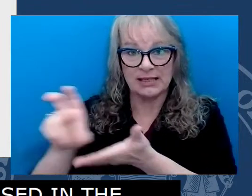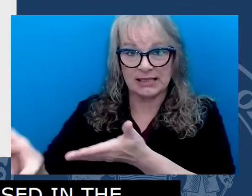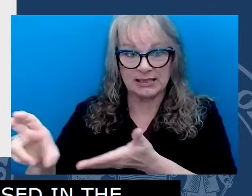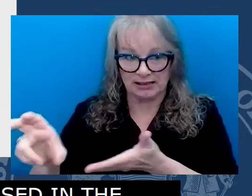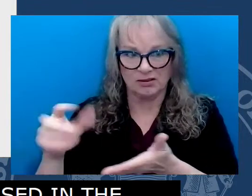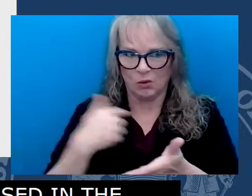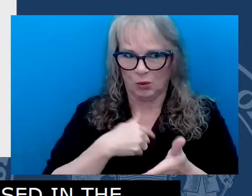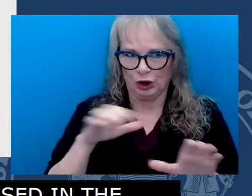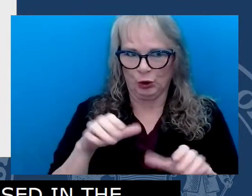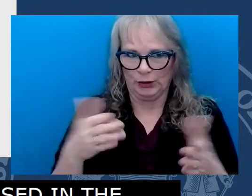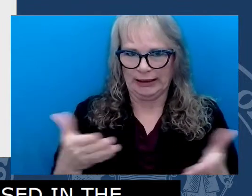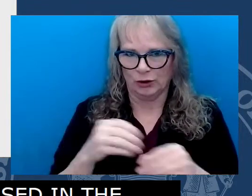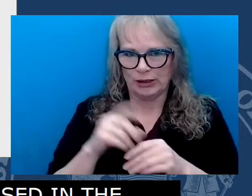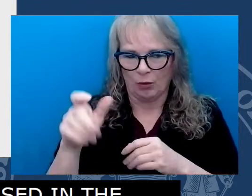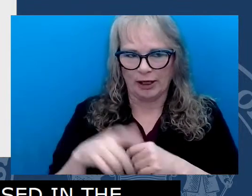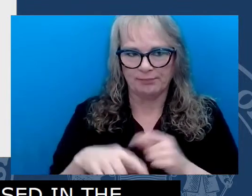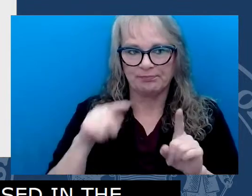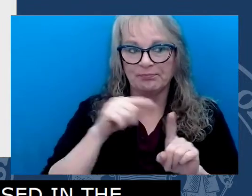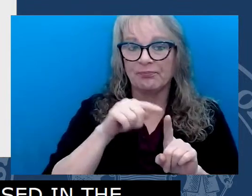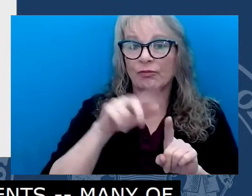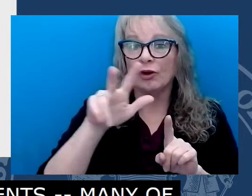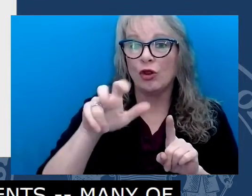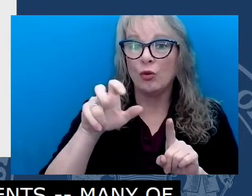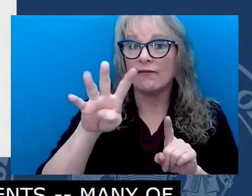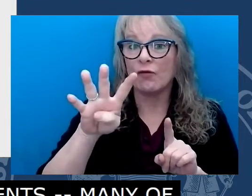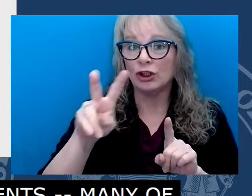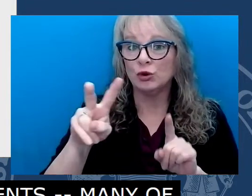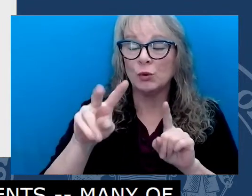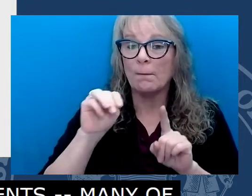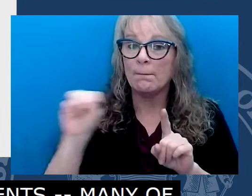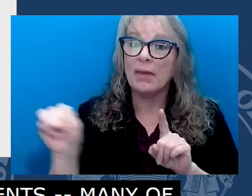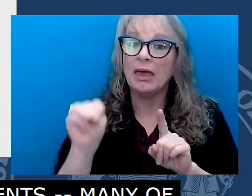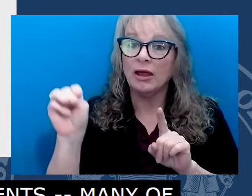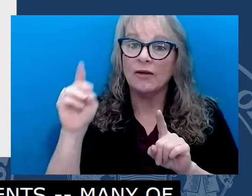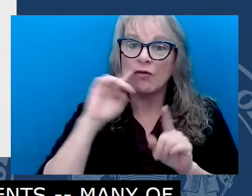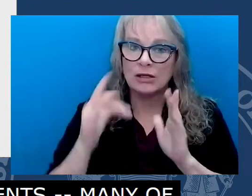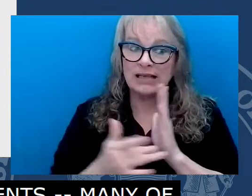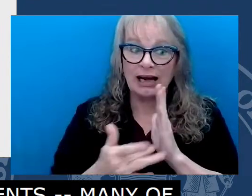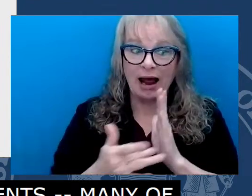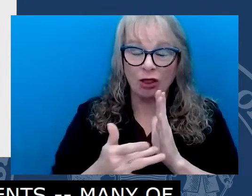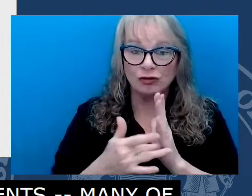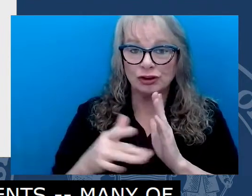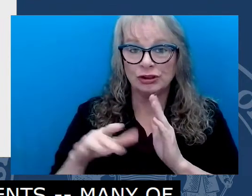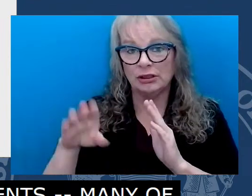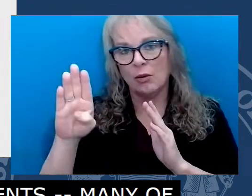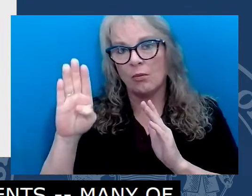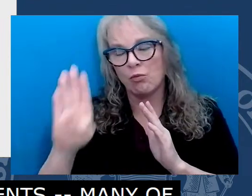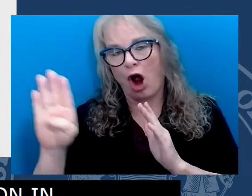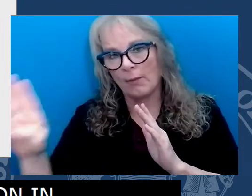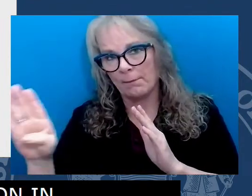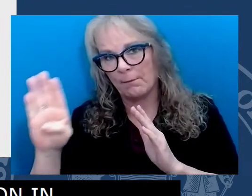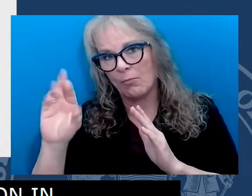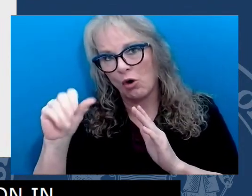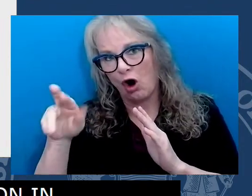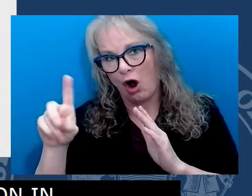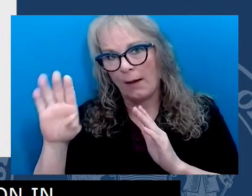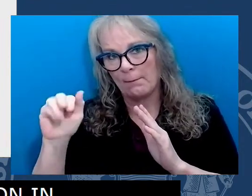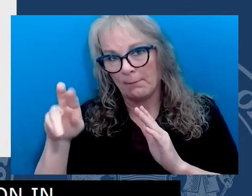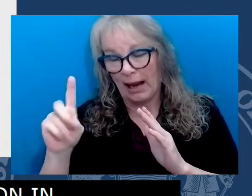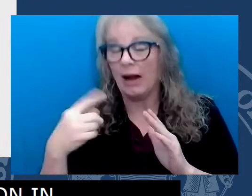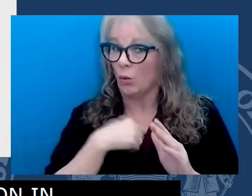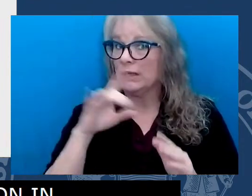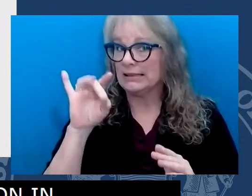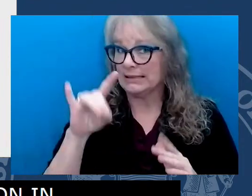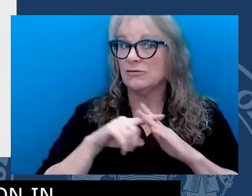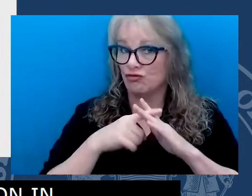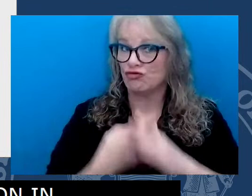making. $342 million in technology, broadband. We had started already an initiative